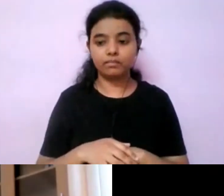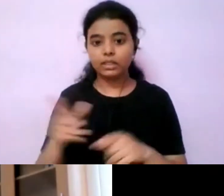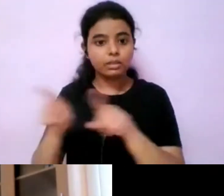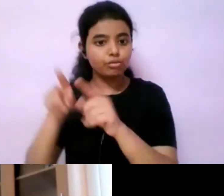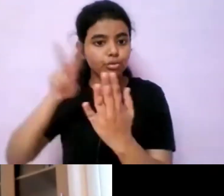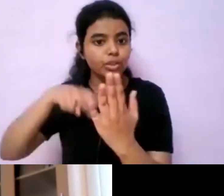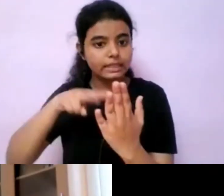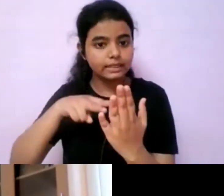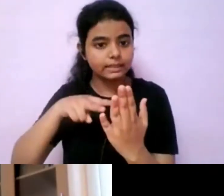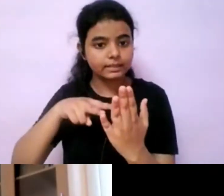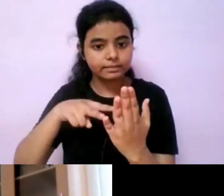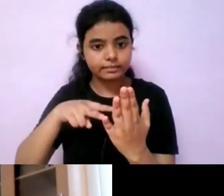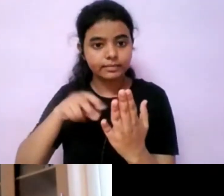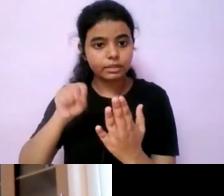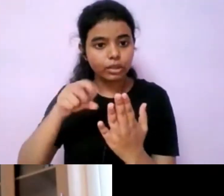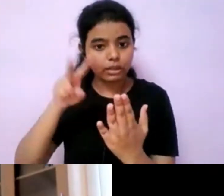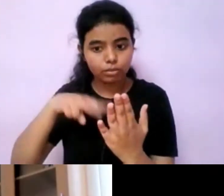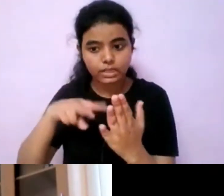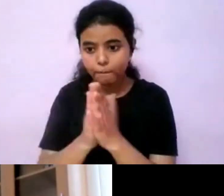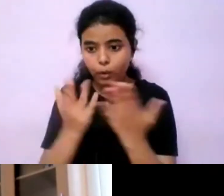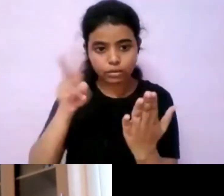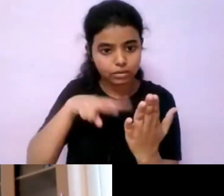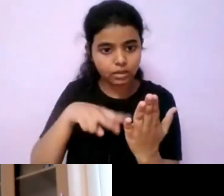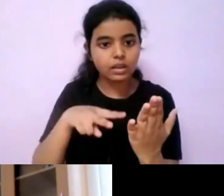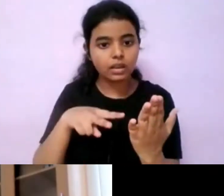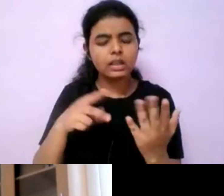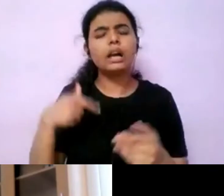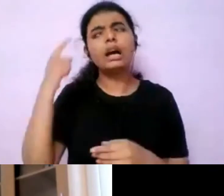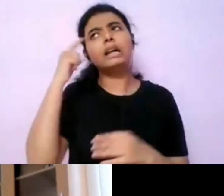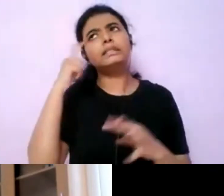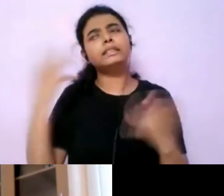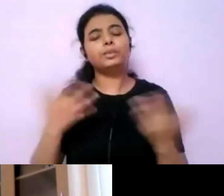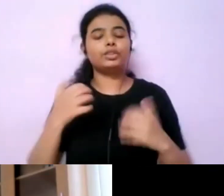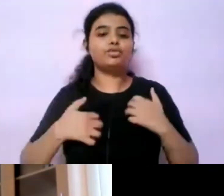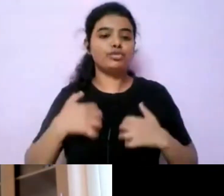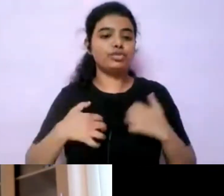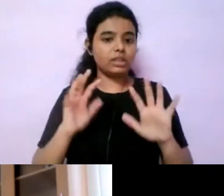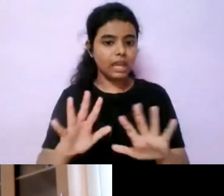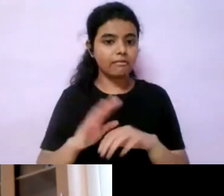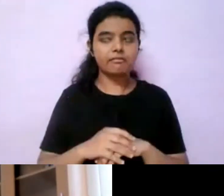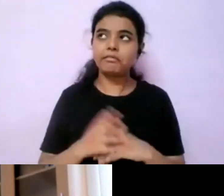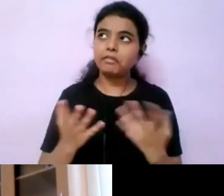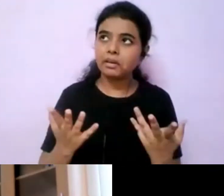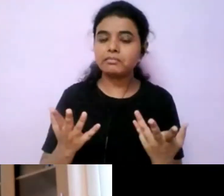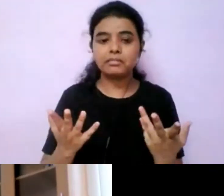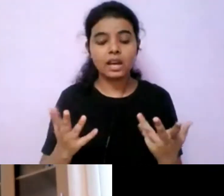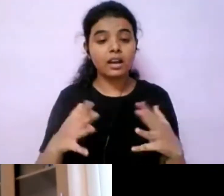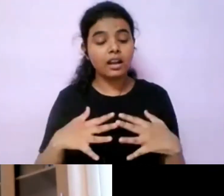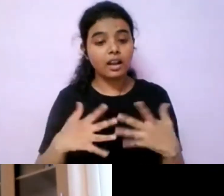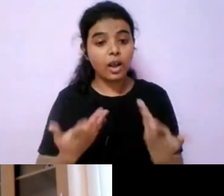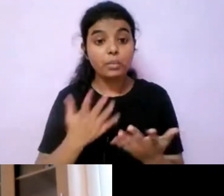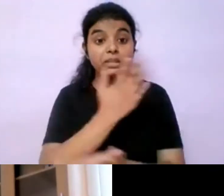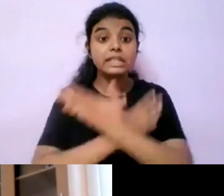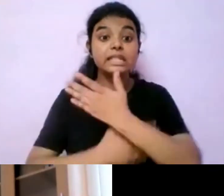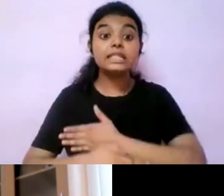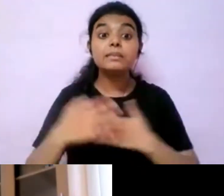in literature that we read, the books that we read. So I think there's some really interesting work to look at how are disabled